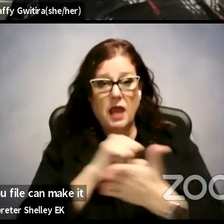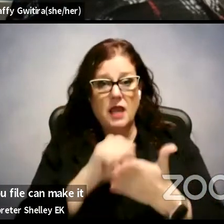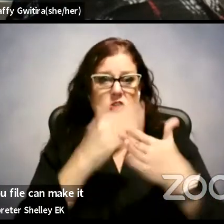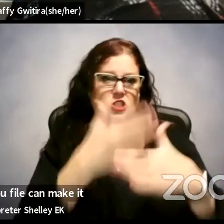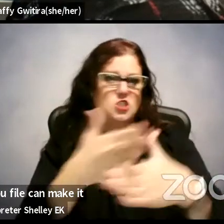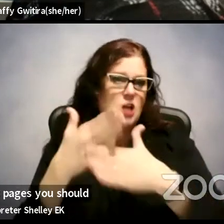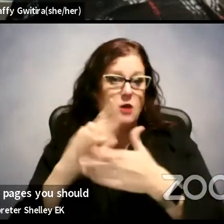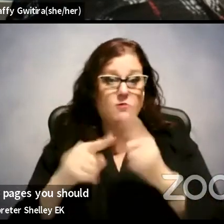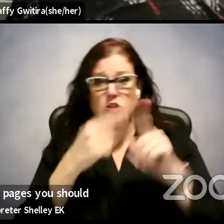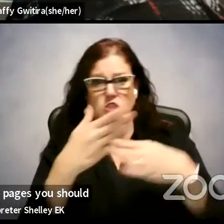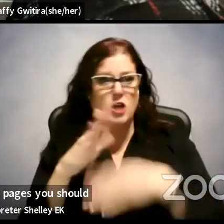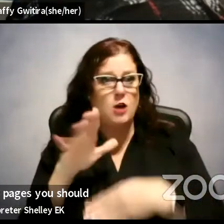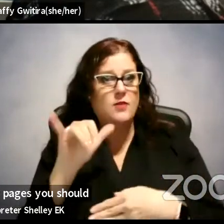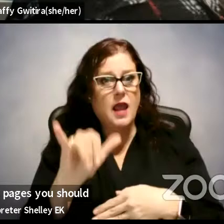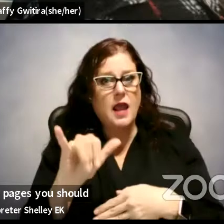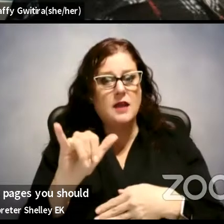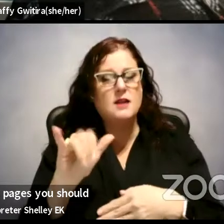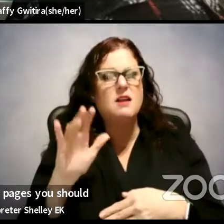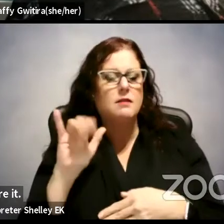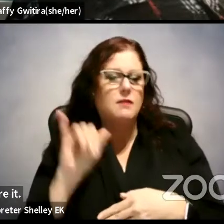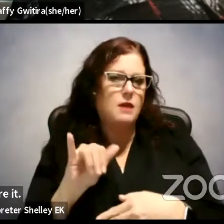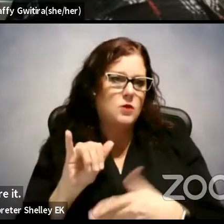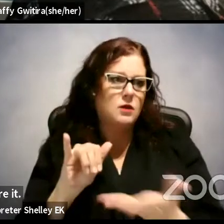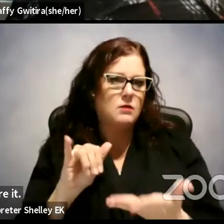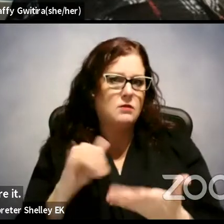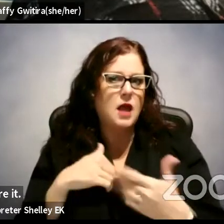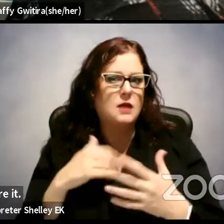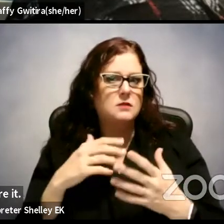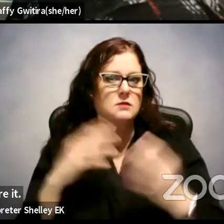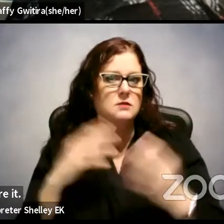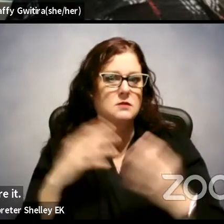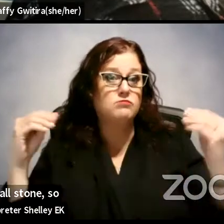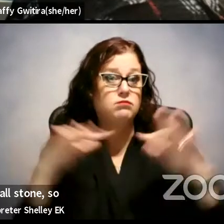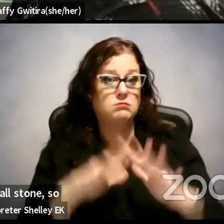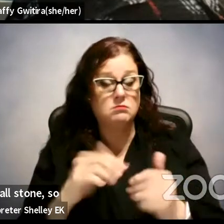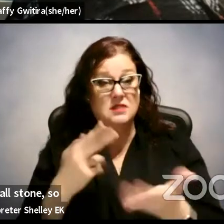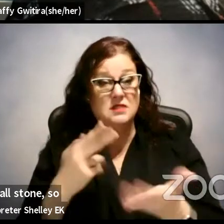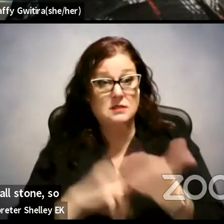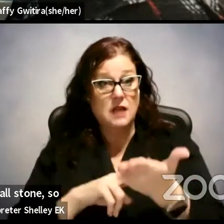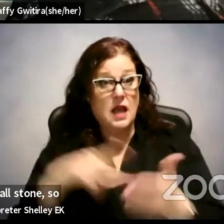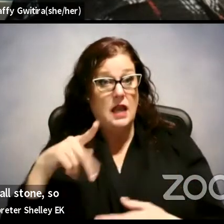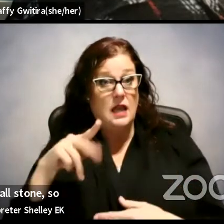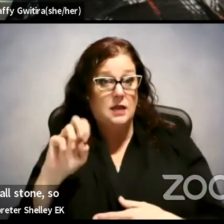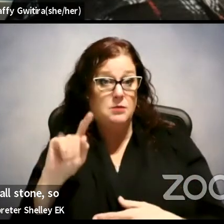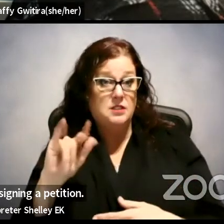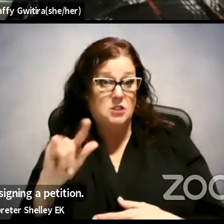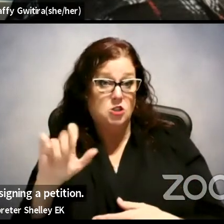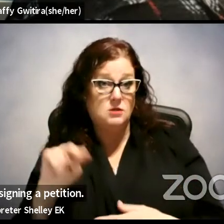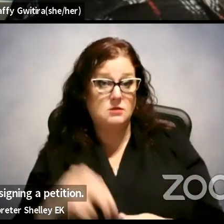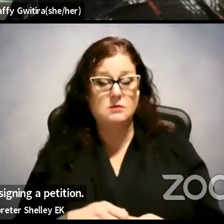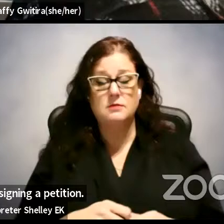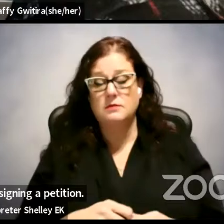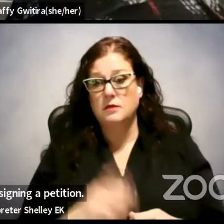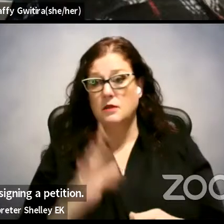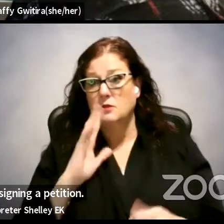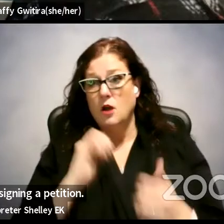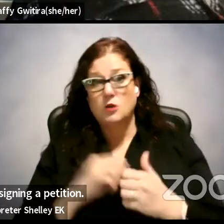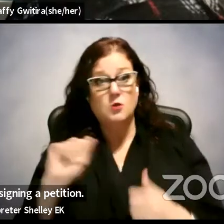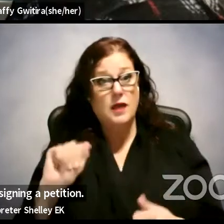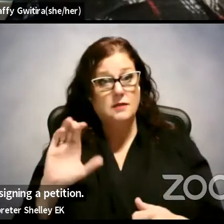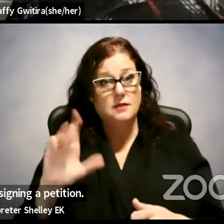friends share it, and that has a swell storm. Signing a petition, right? Talking to the